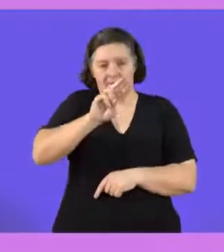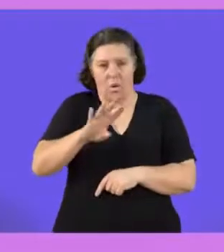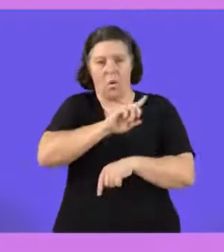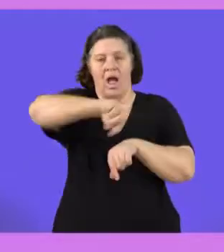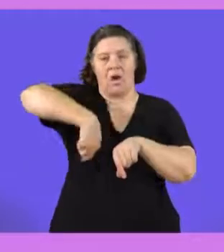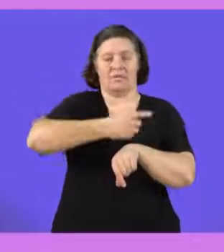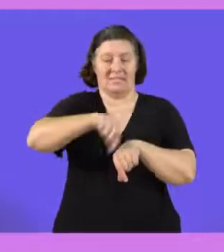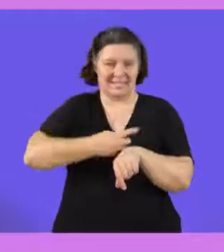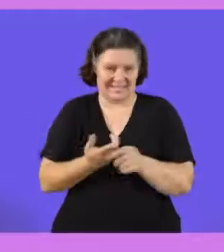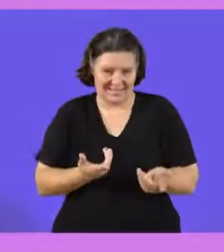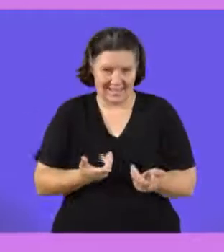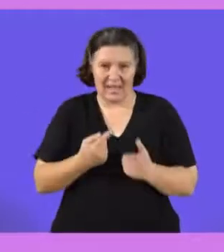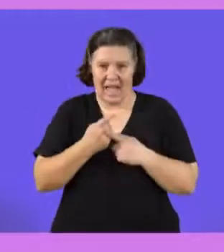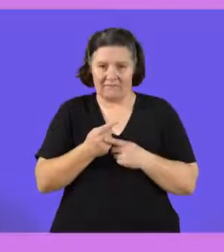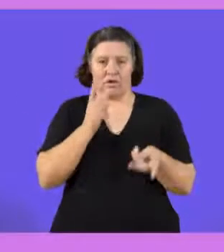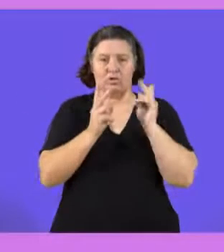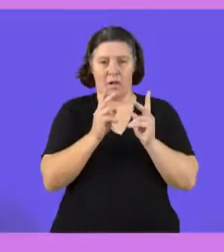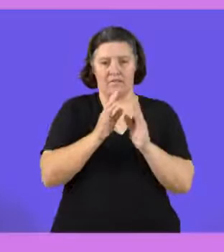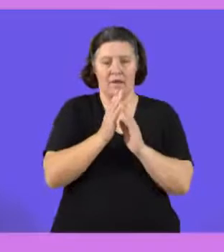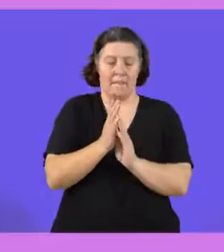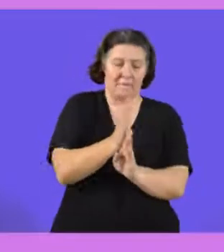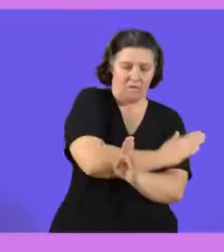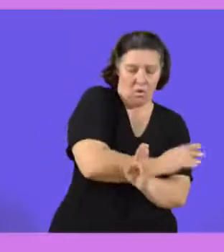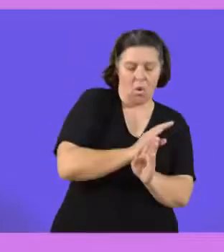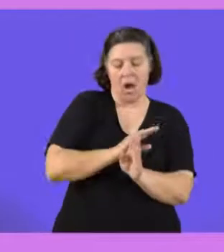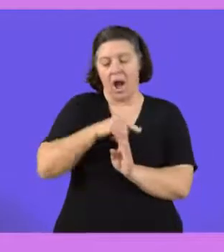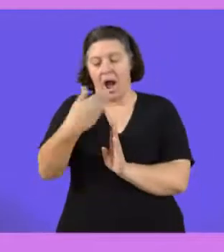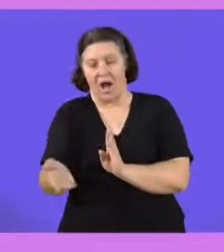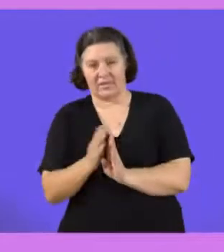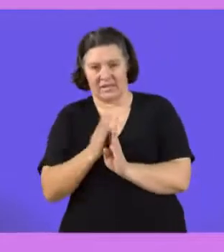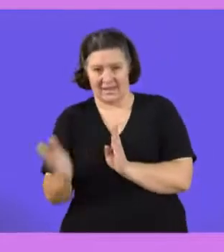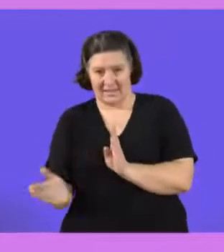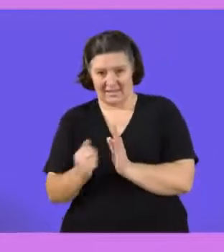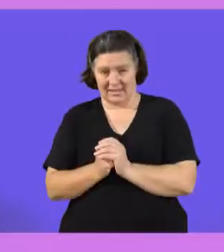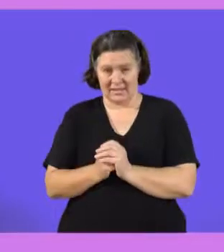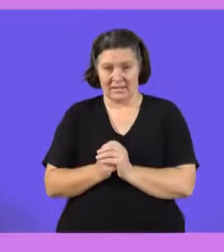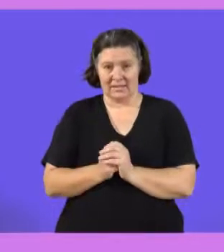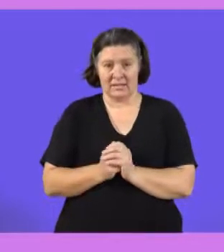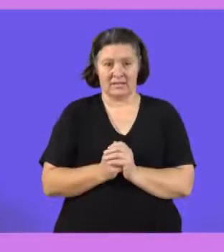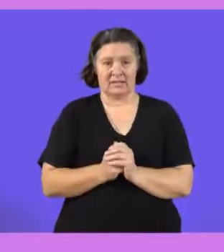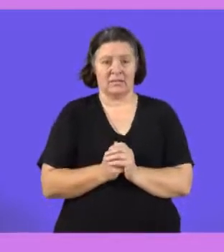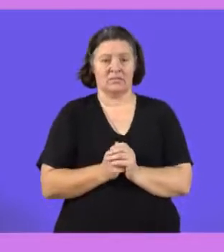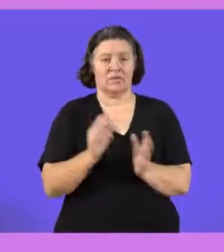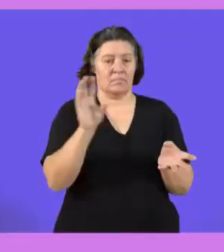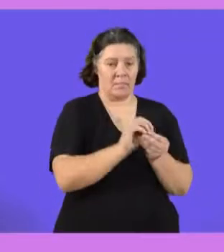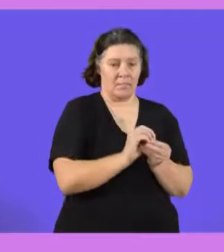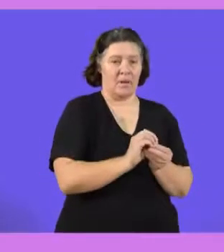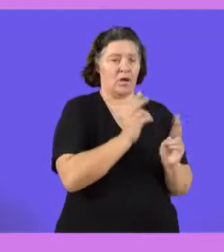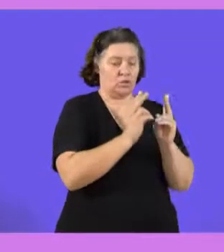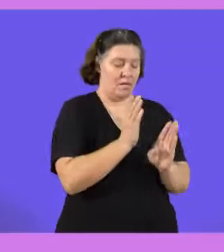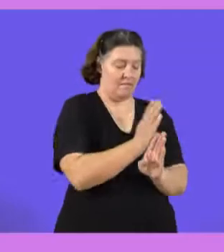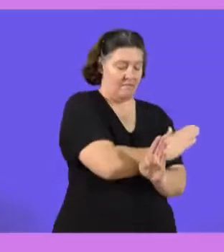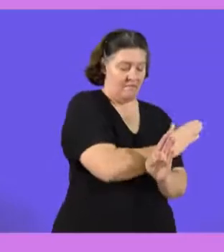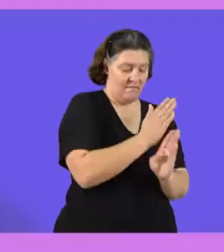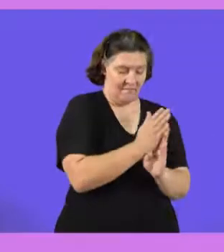24 hours day is divided in 12 hours before noon and 12 hours after noon. 1200 to 2400, right?